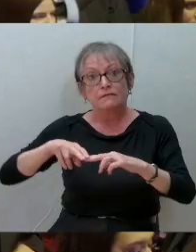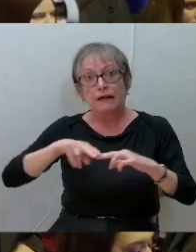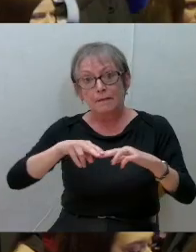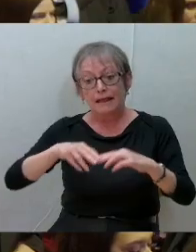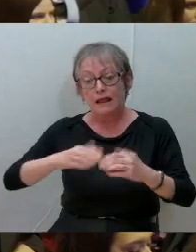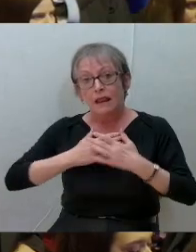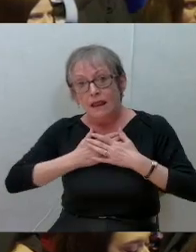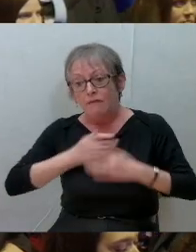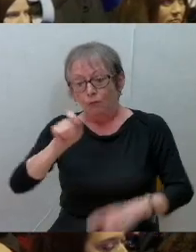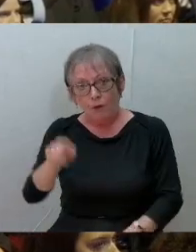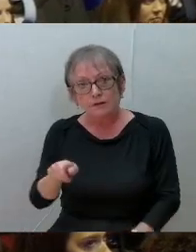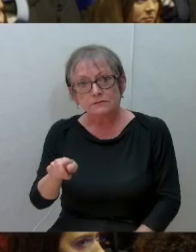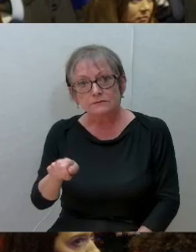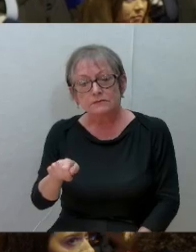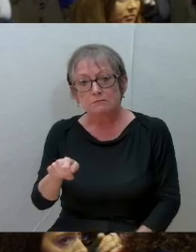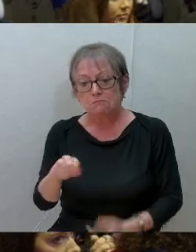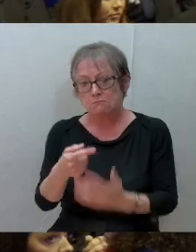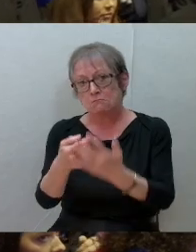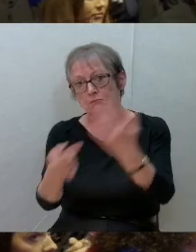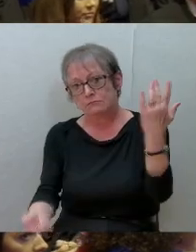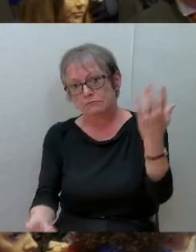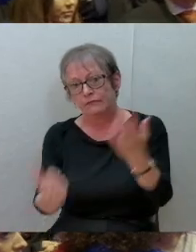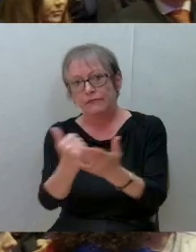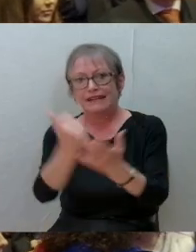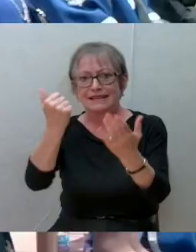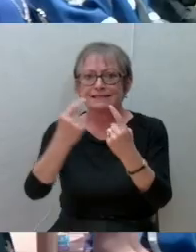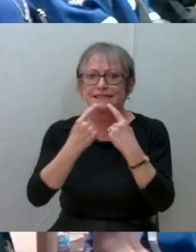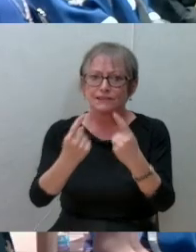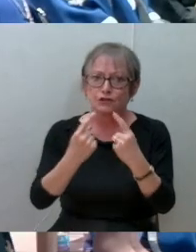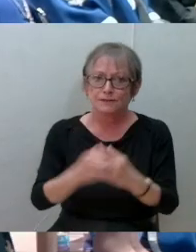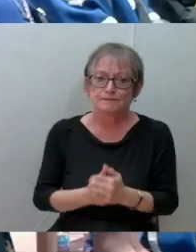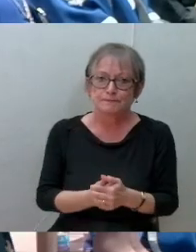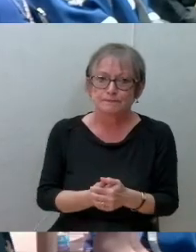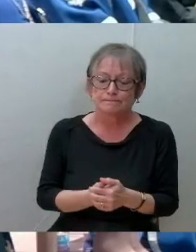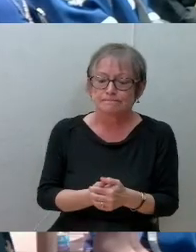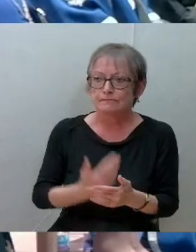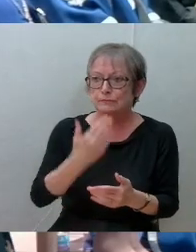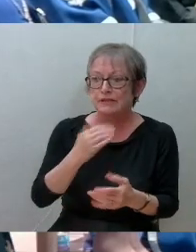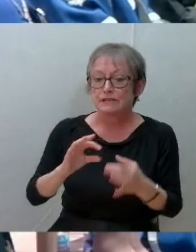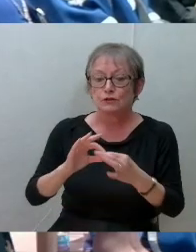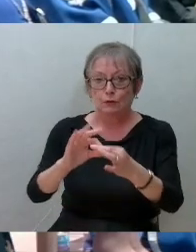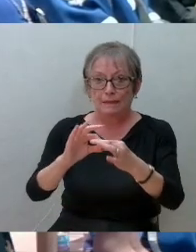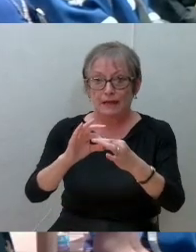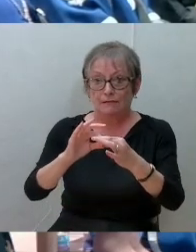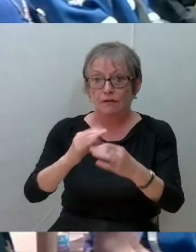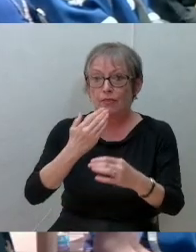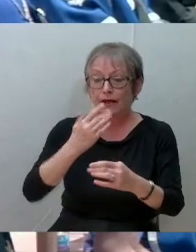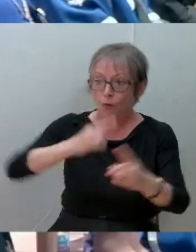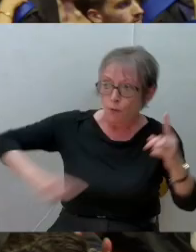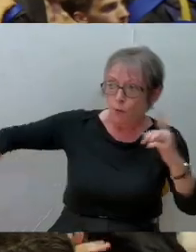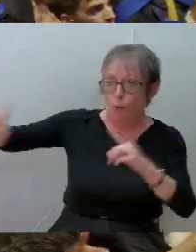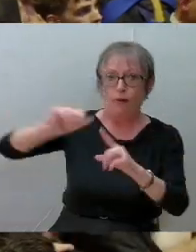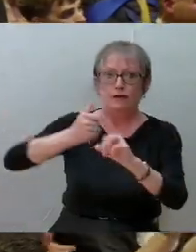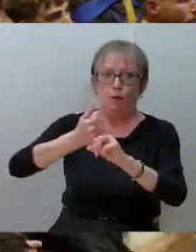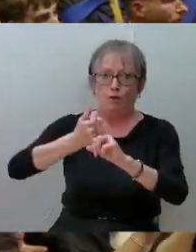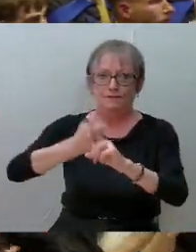loved ones, and of course, superb teachers. So please join me in thanking all of them for the support they've shown you